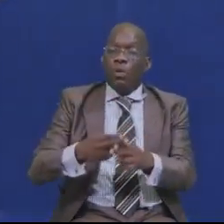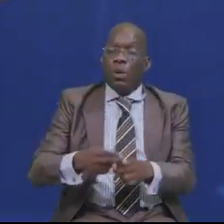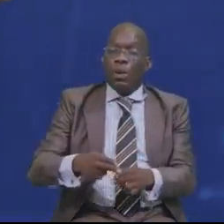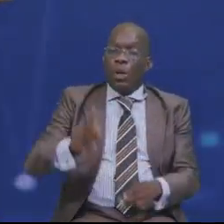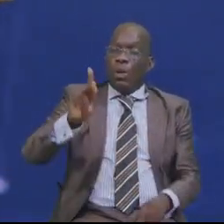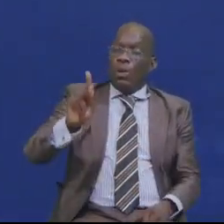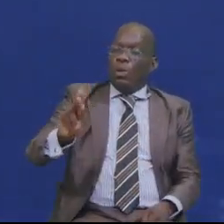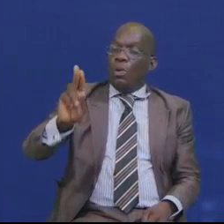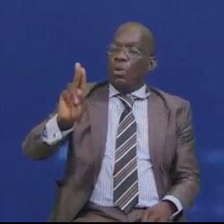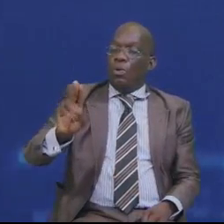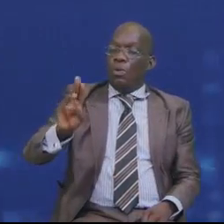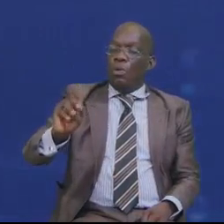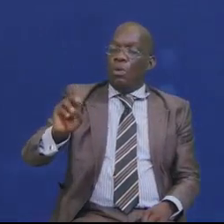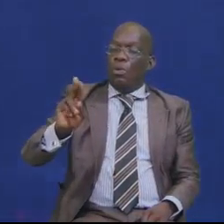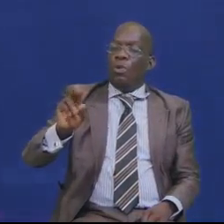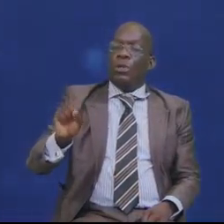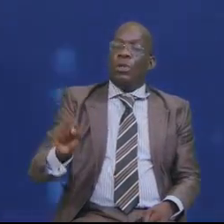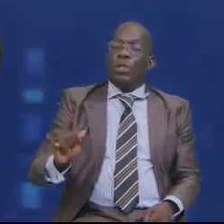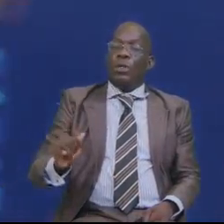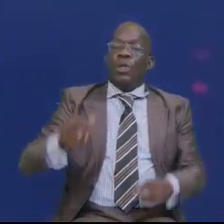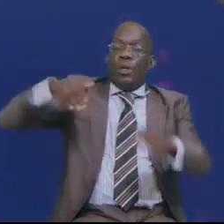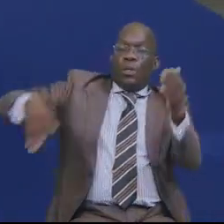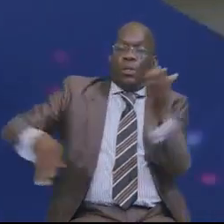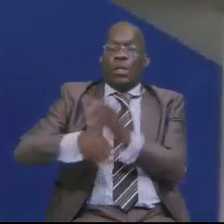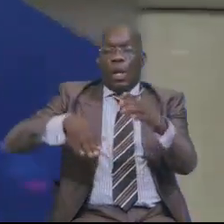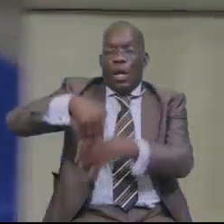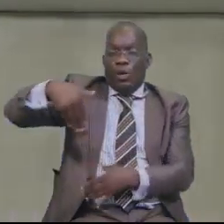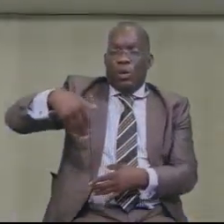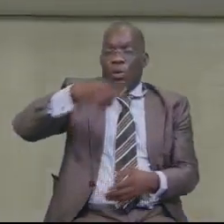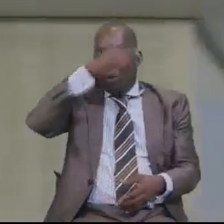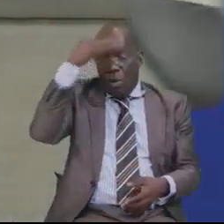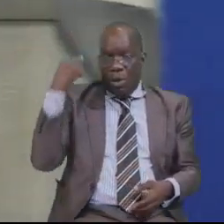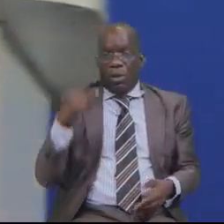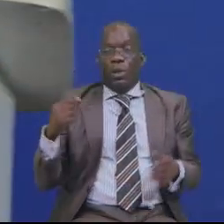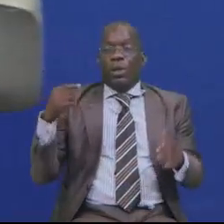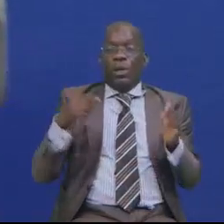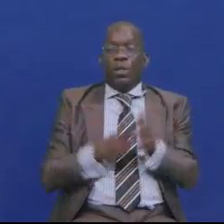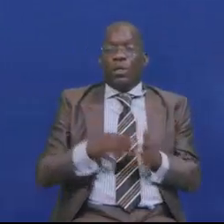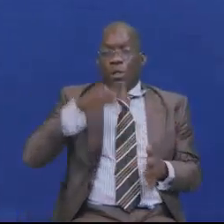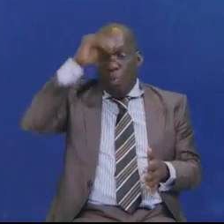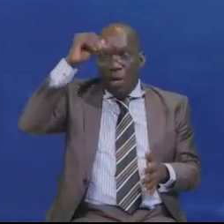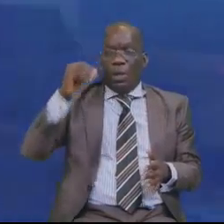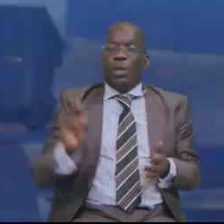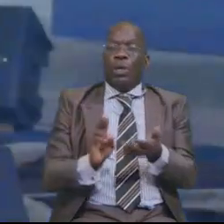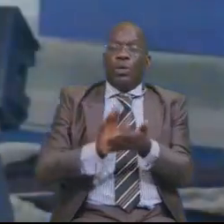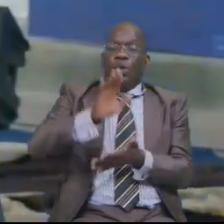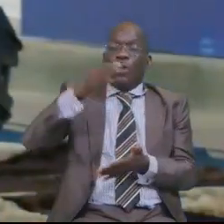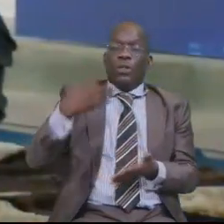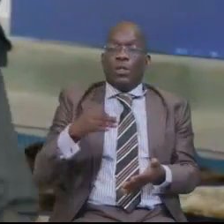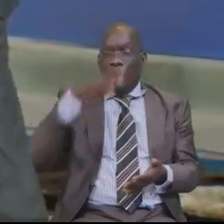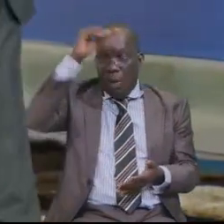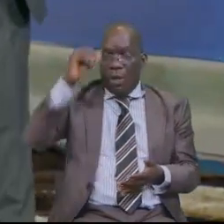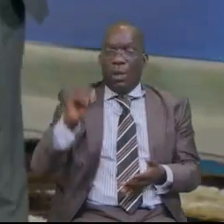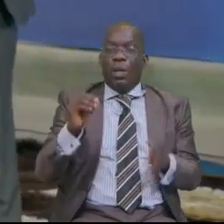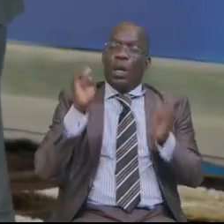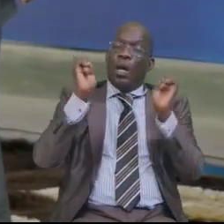excommunicated me, and they said, because this man, university man, educated man, they